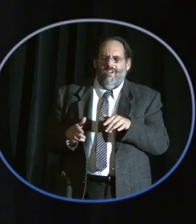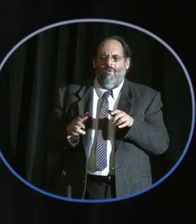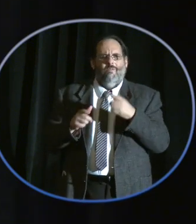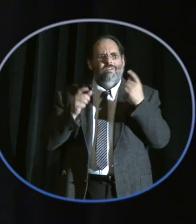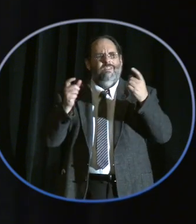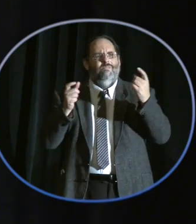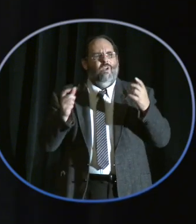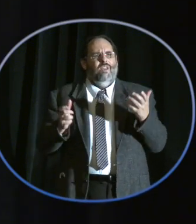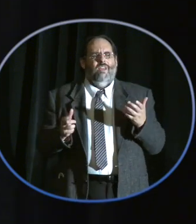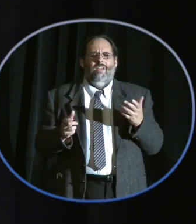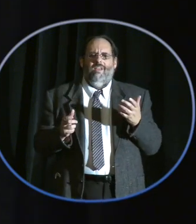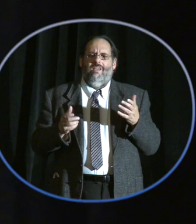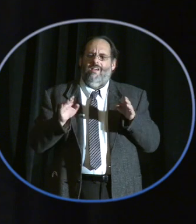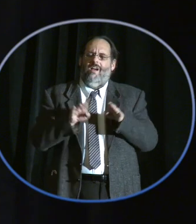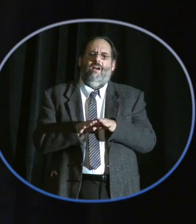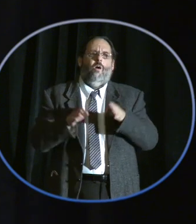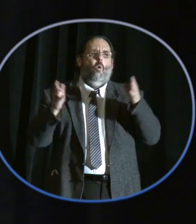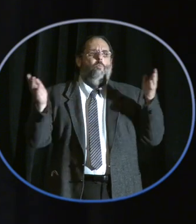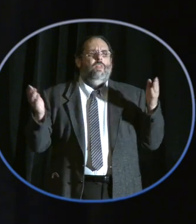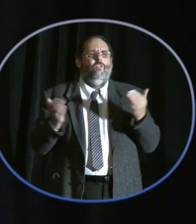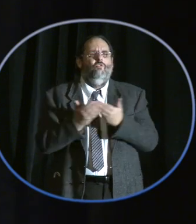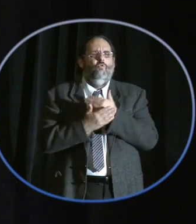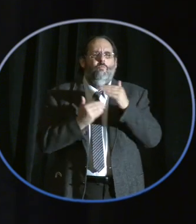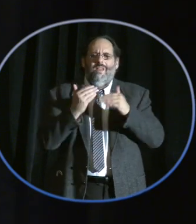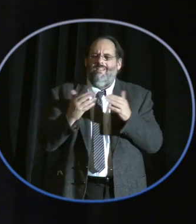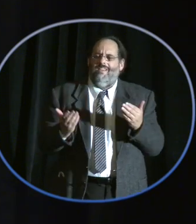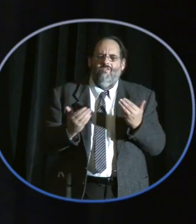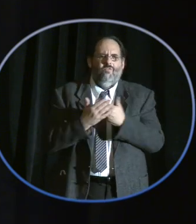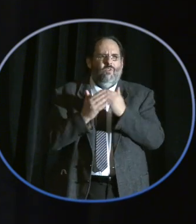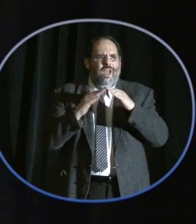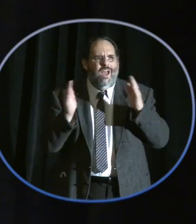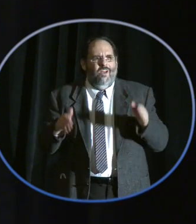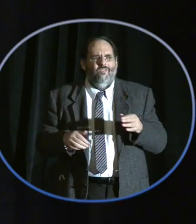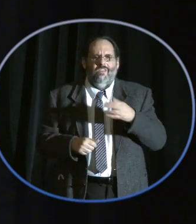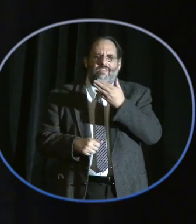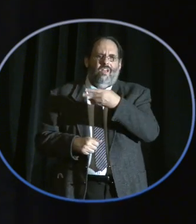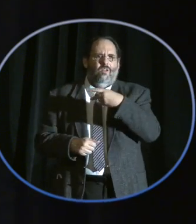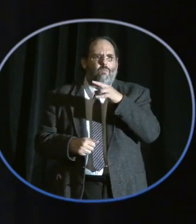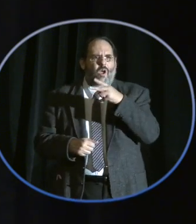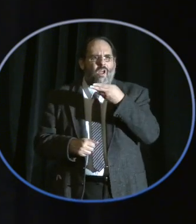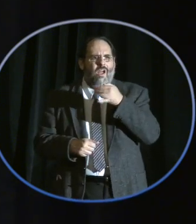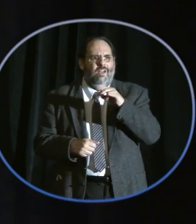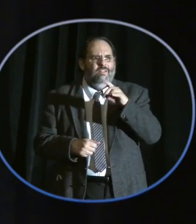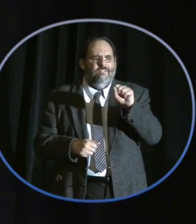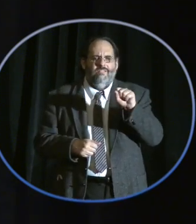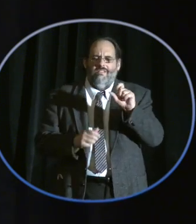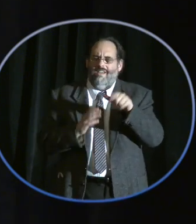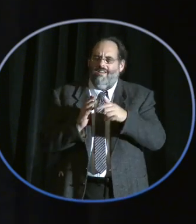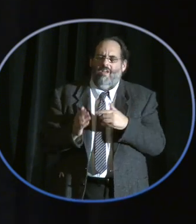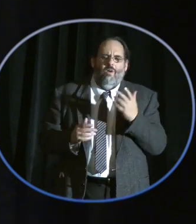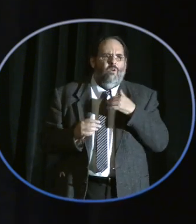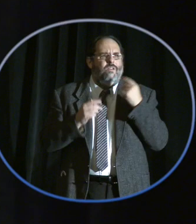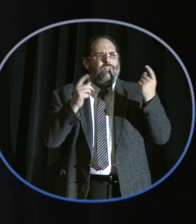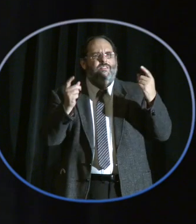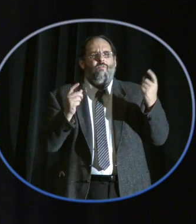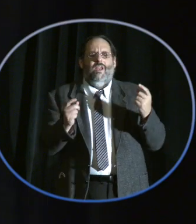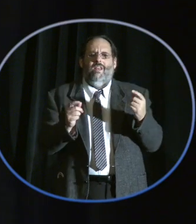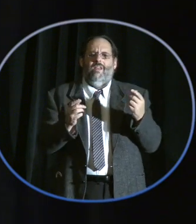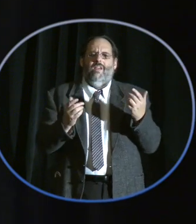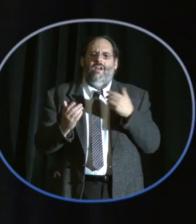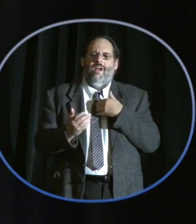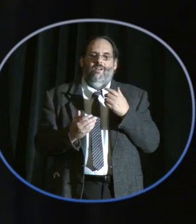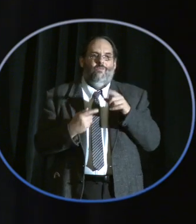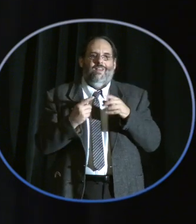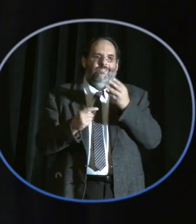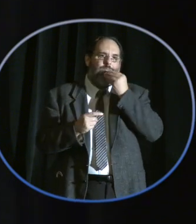celebrating finally opening new buildings and housing in Park Heights later today, why we're going to be celebrating, as soon as I